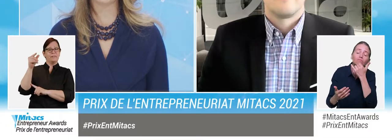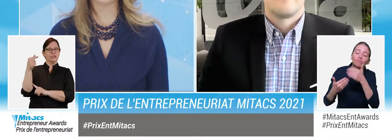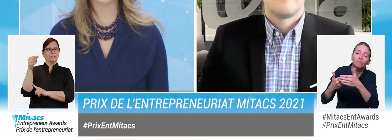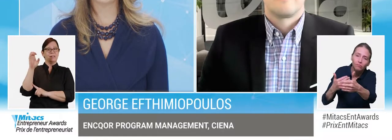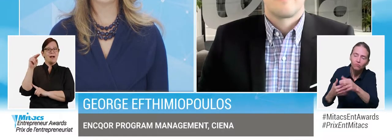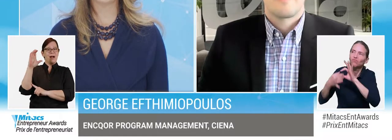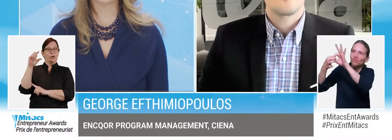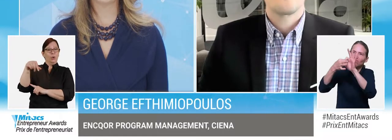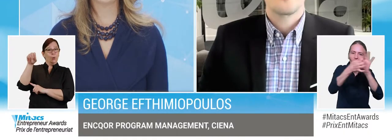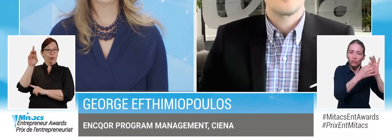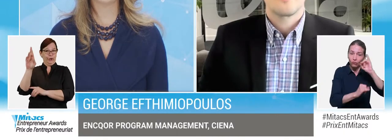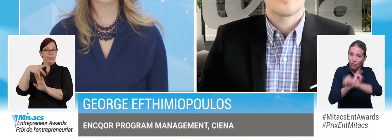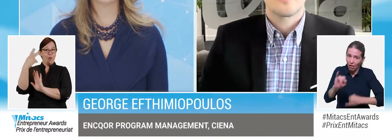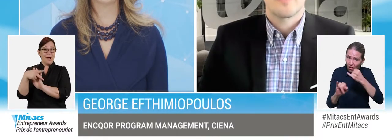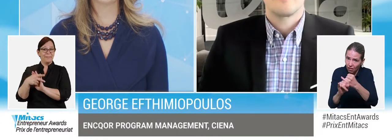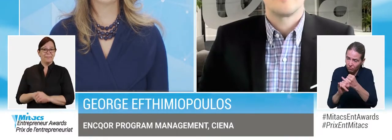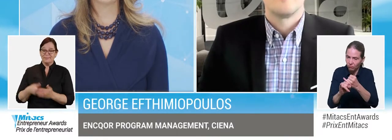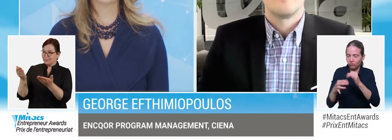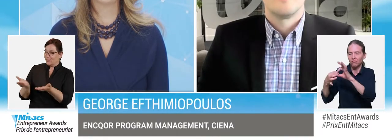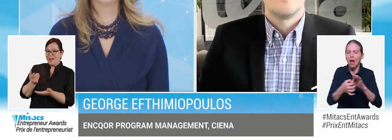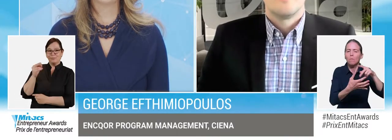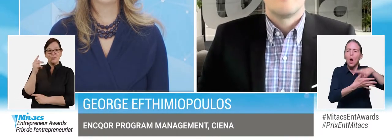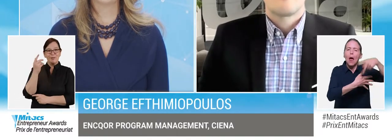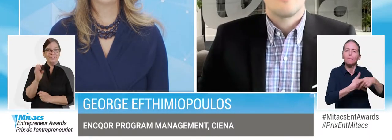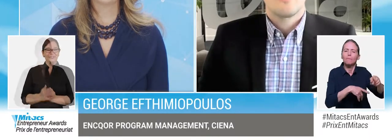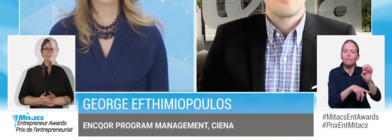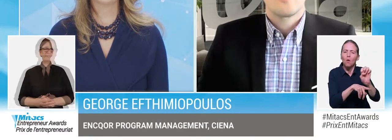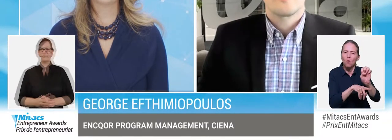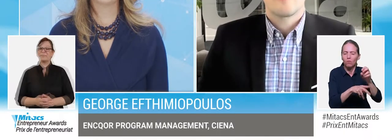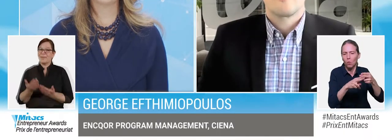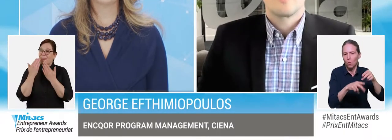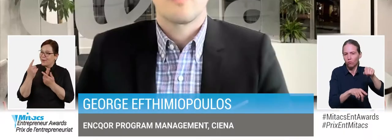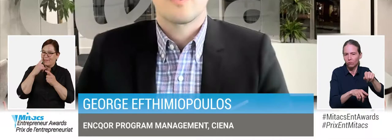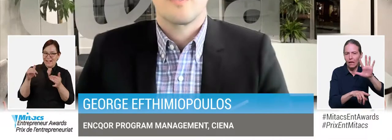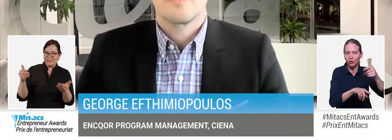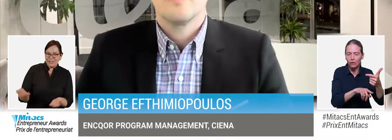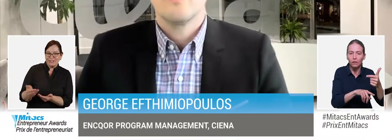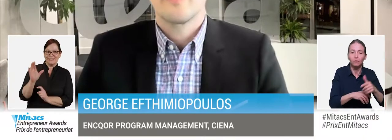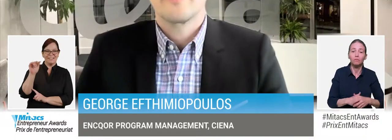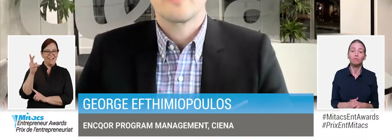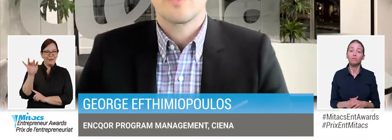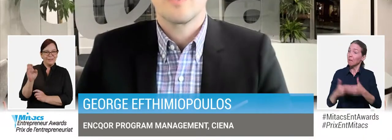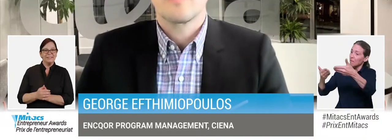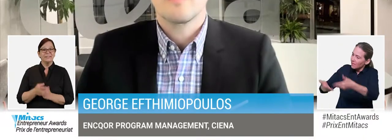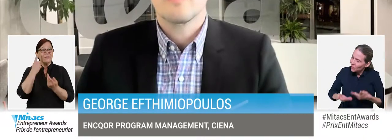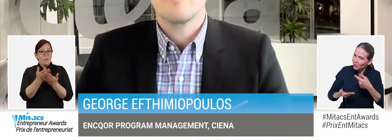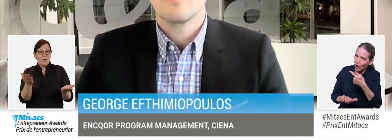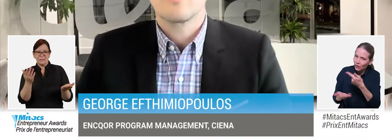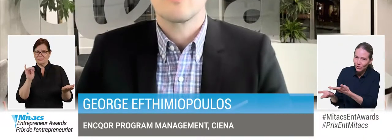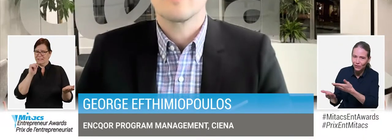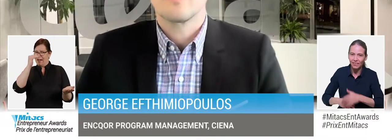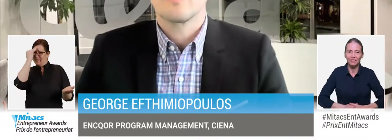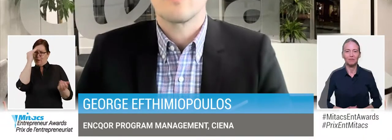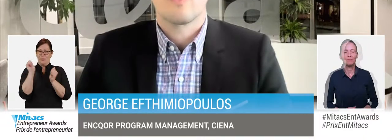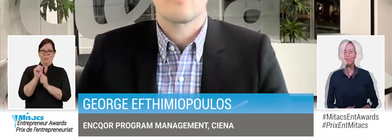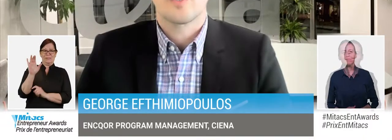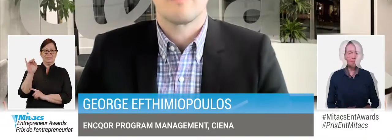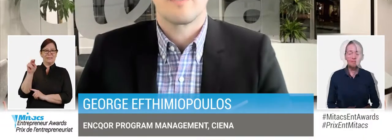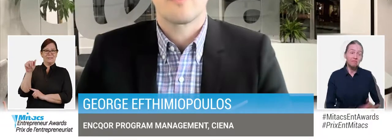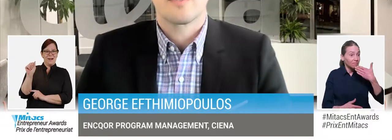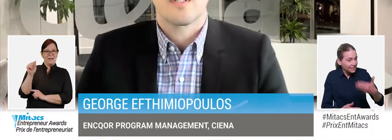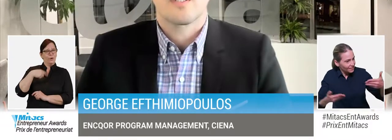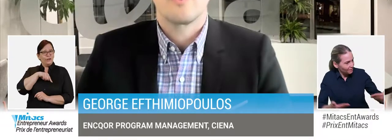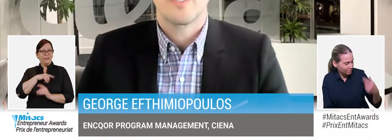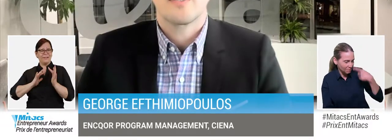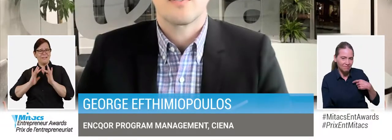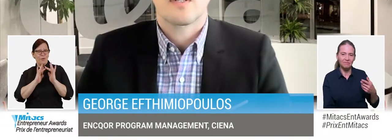George. Thank you for the introduction, Catherine. For those of you who are not familiar with Sienna, we are a networking systems, services, and software